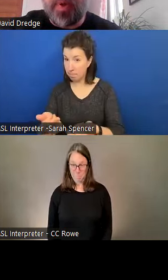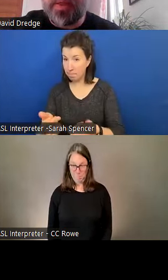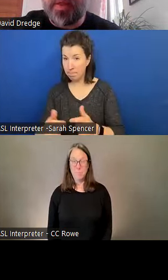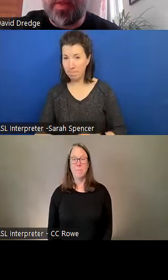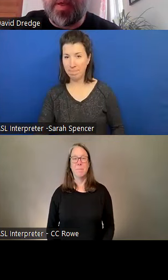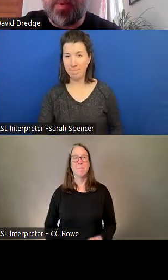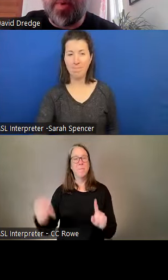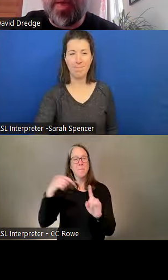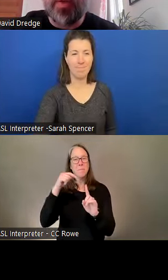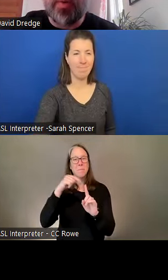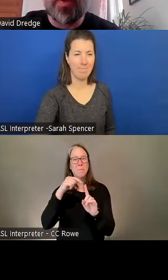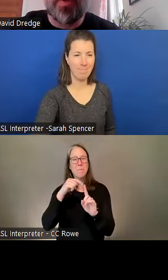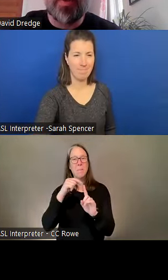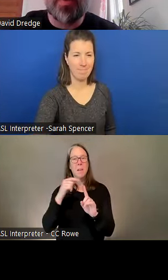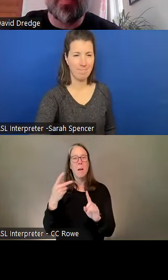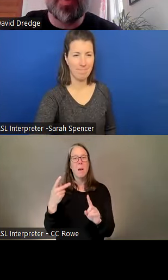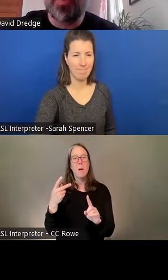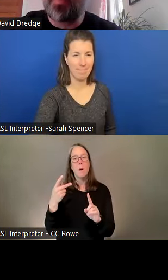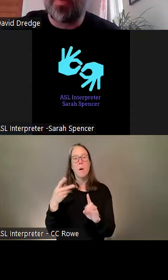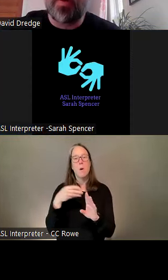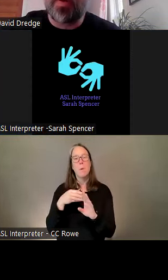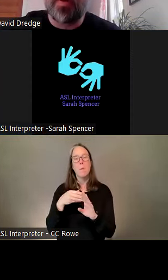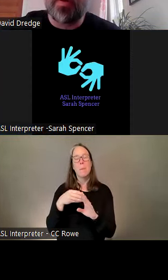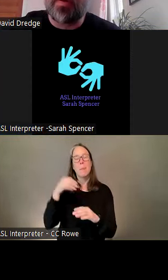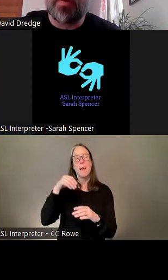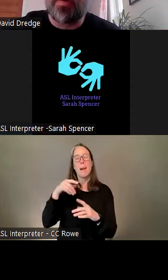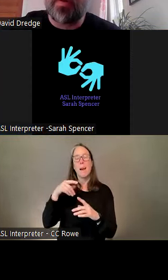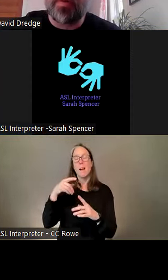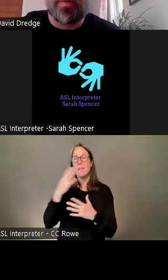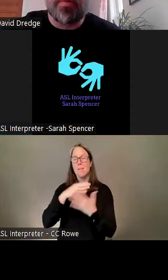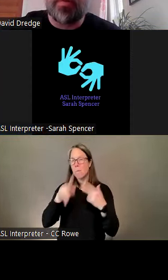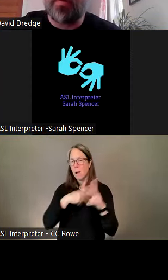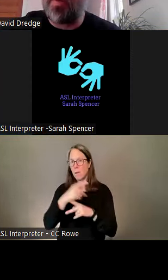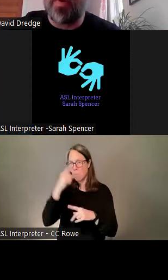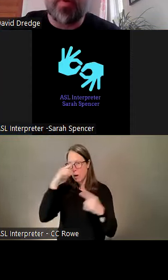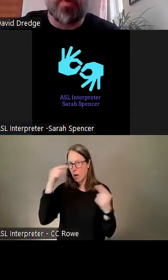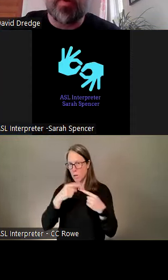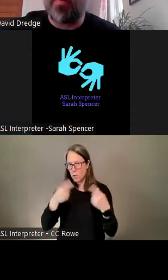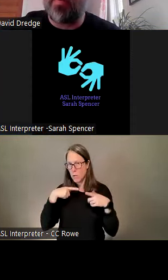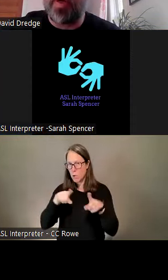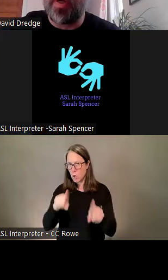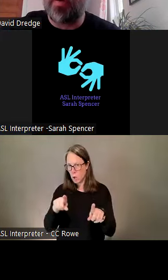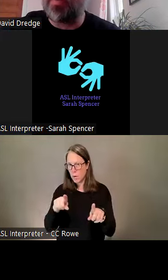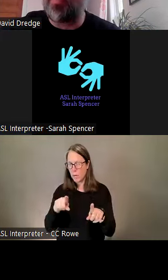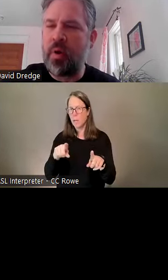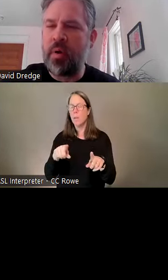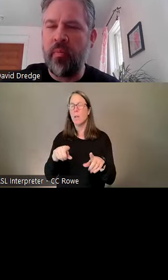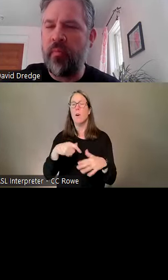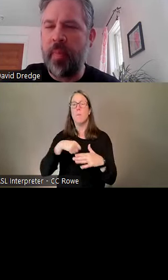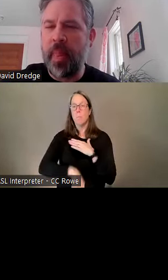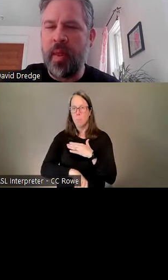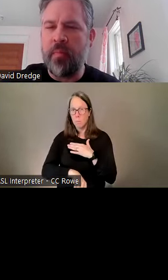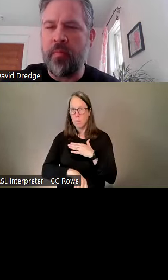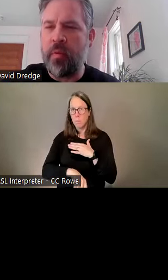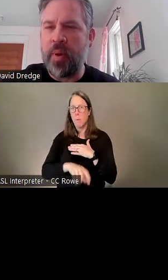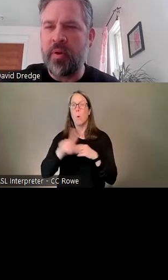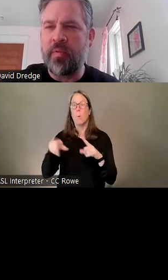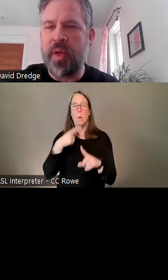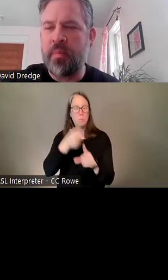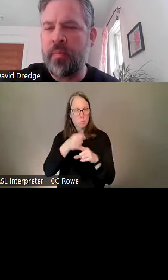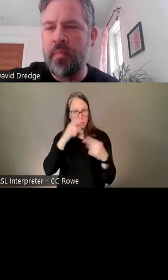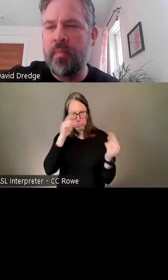perinatal hypoxic ischemic brain injury. So this is when something during the labor or delivery goes wrong, and for